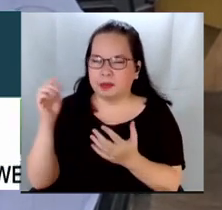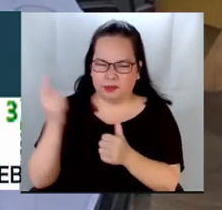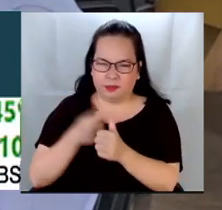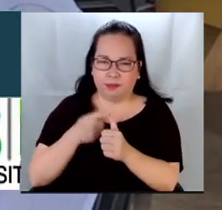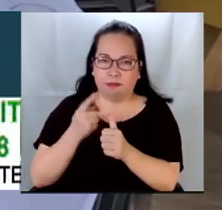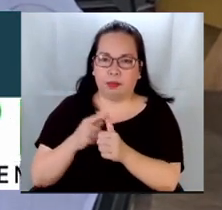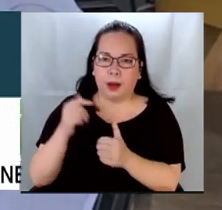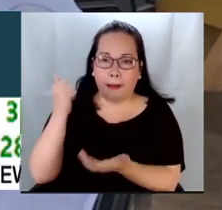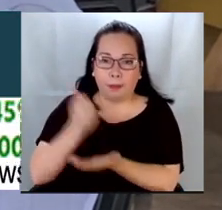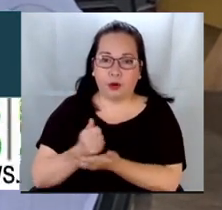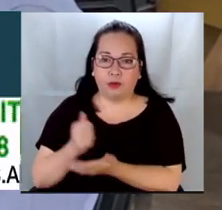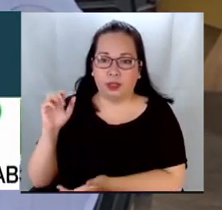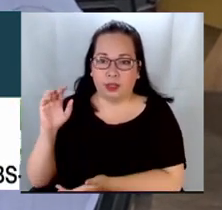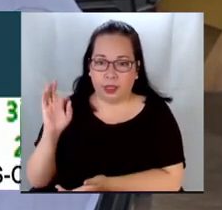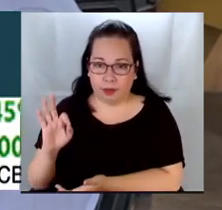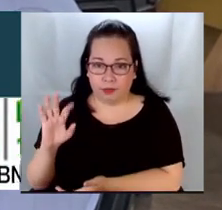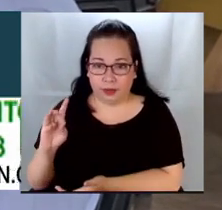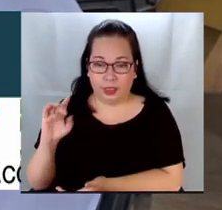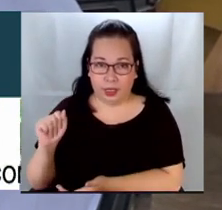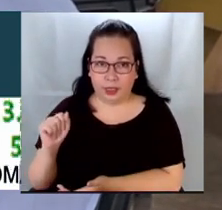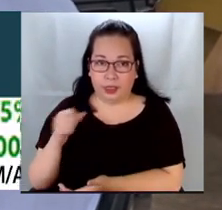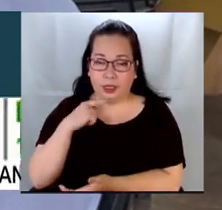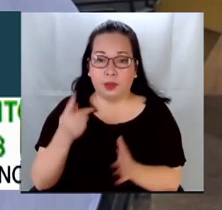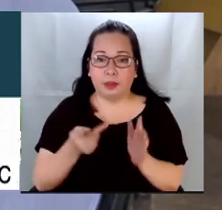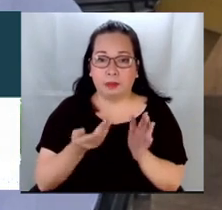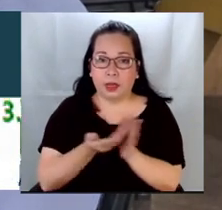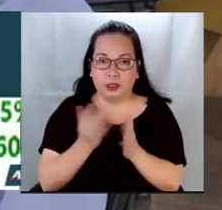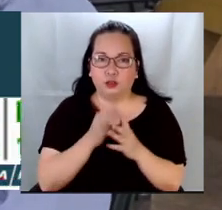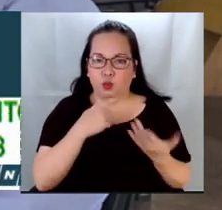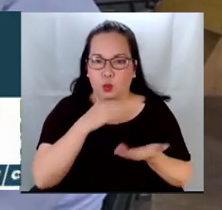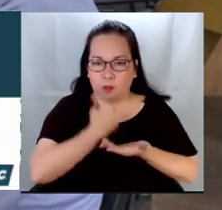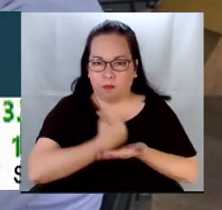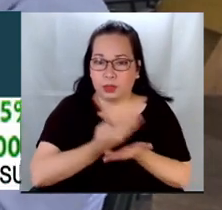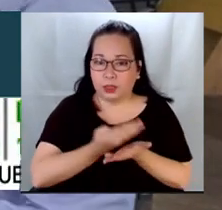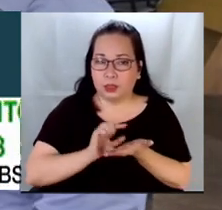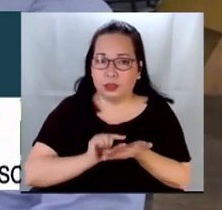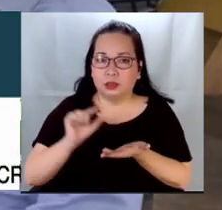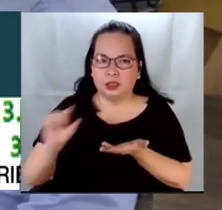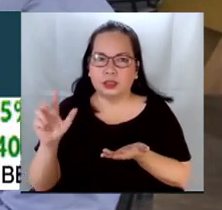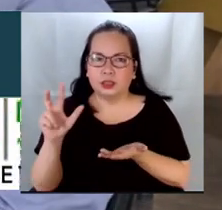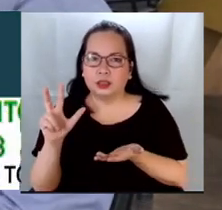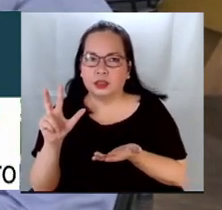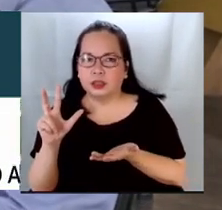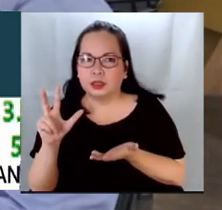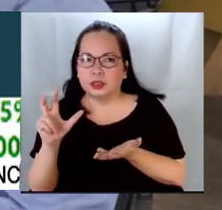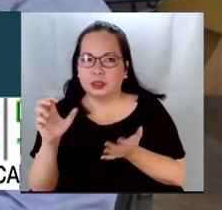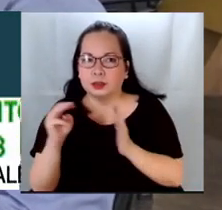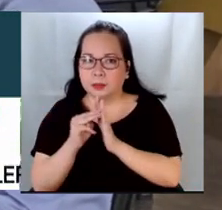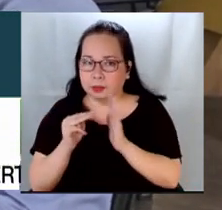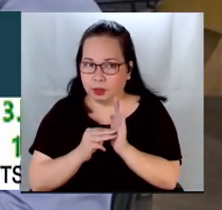Administration. Pasig earlier earmarked 300 million pesos for the purchase of AstraZeneca's COVID-19 vaccines, and they